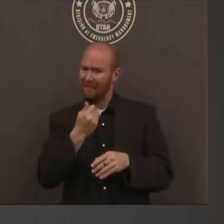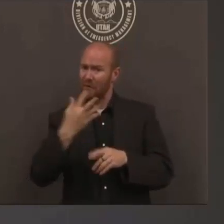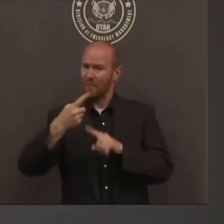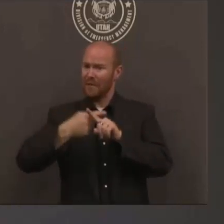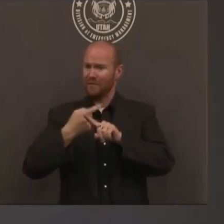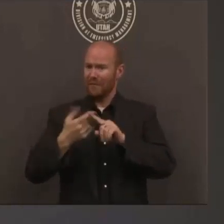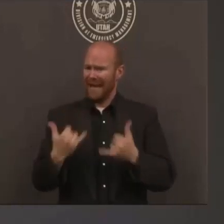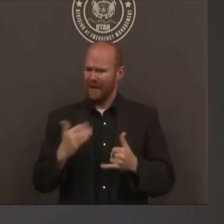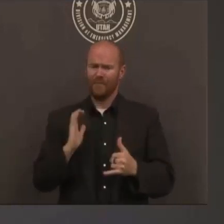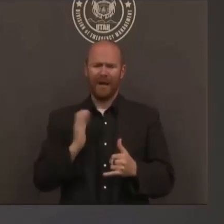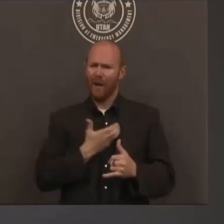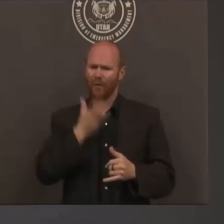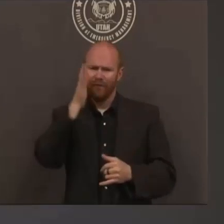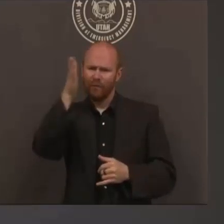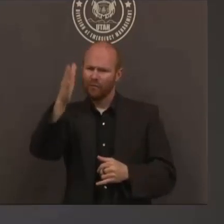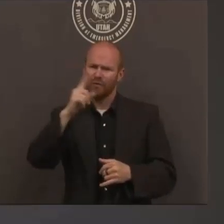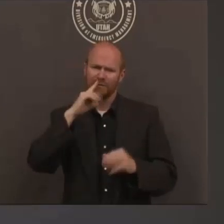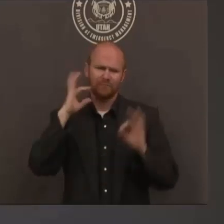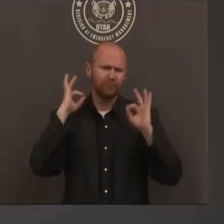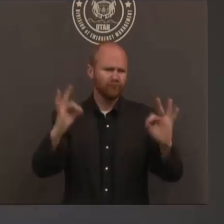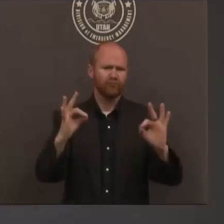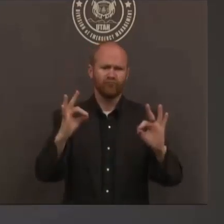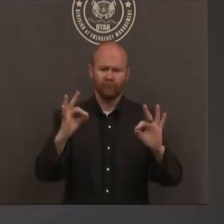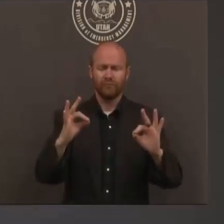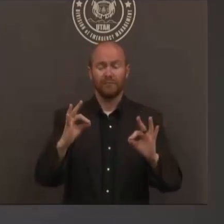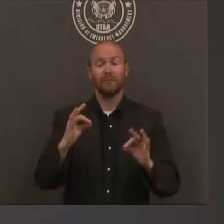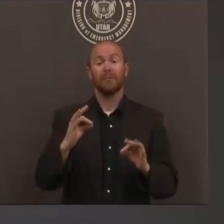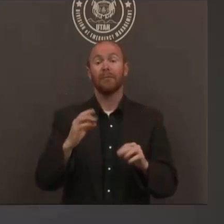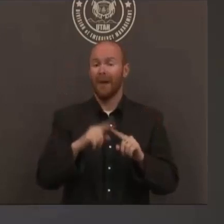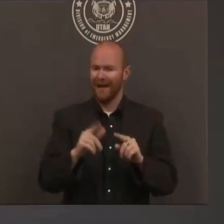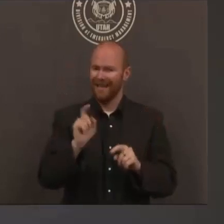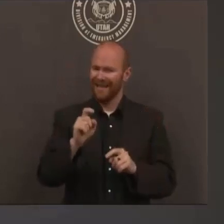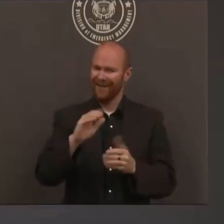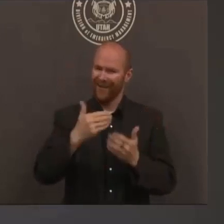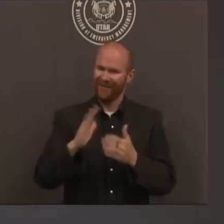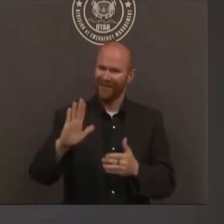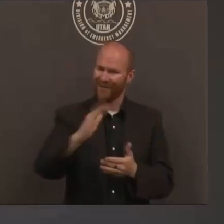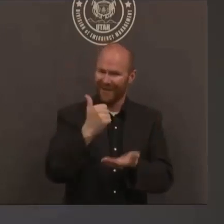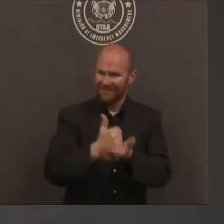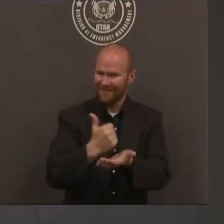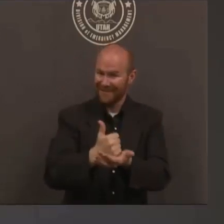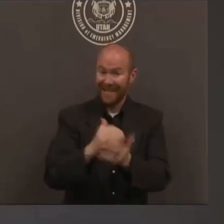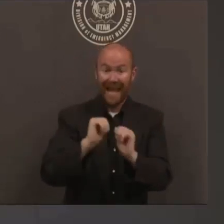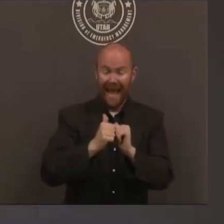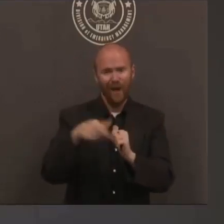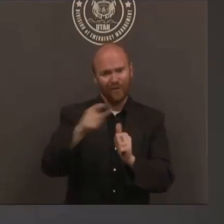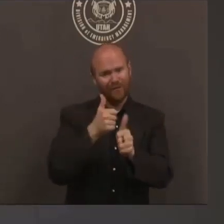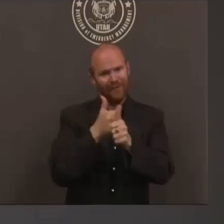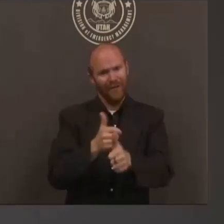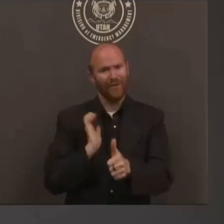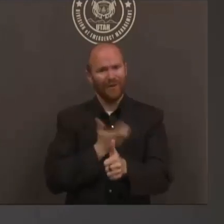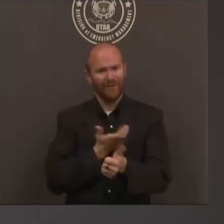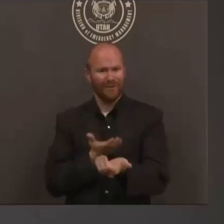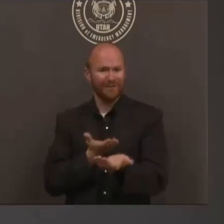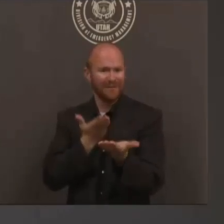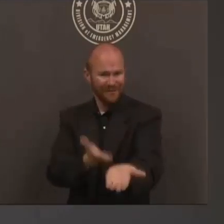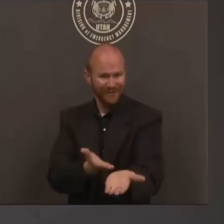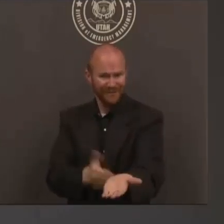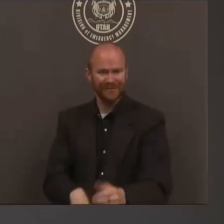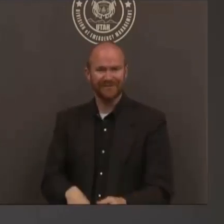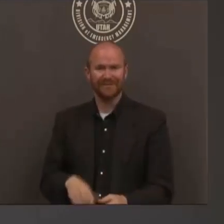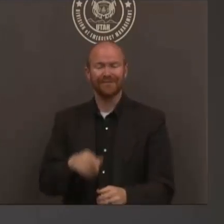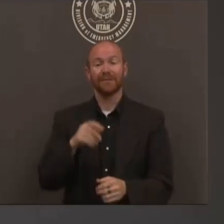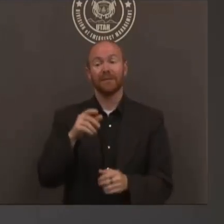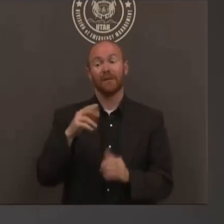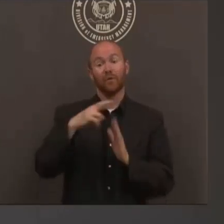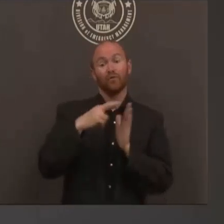months. So I'm optimistic and hopeful. Again, it's up to us to make sure that we all do our part to make sure that that happens. If we all say the rules are